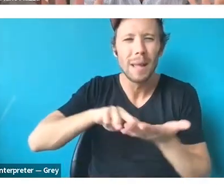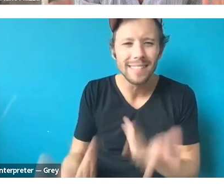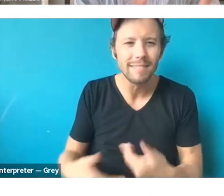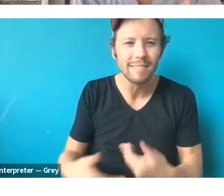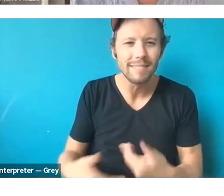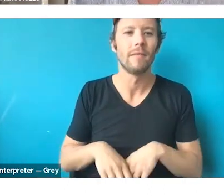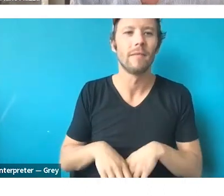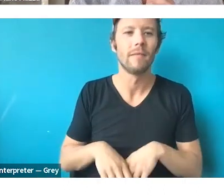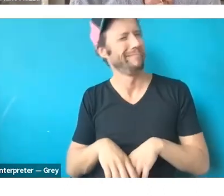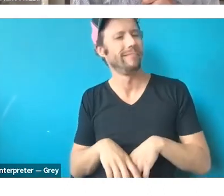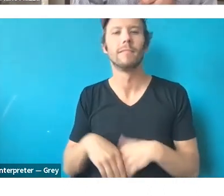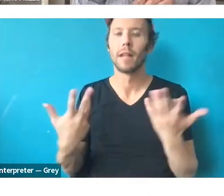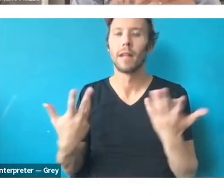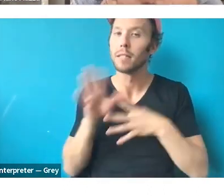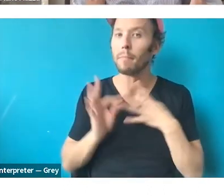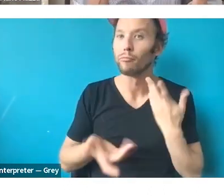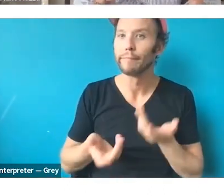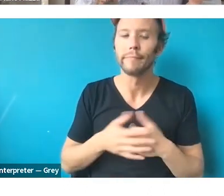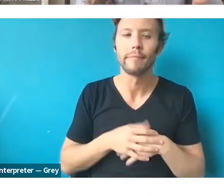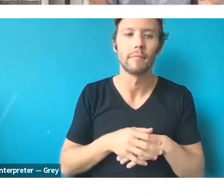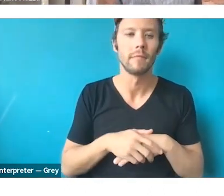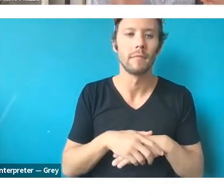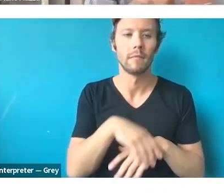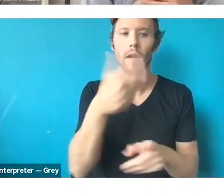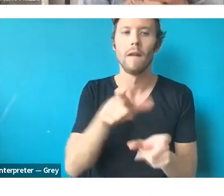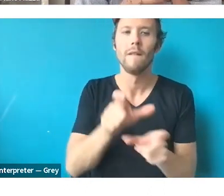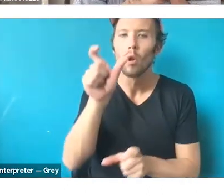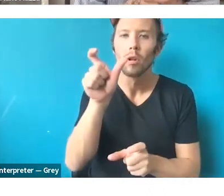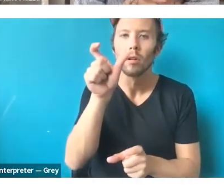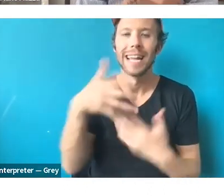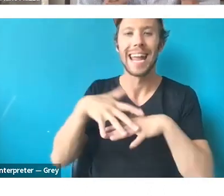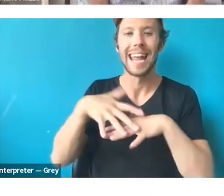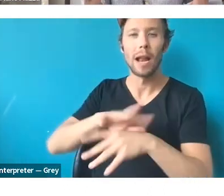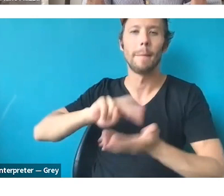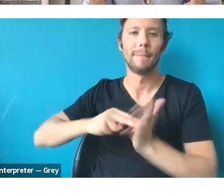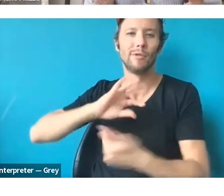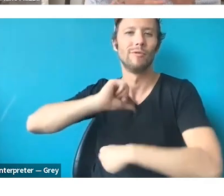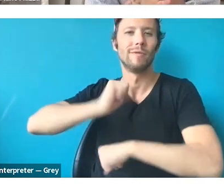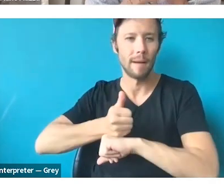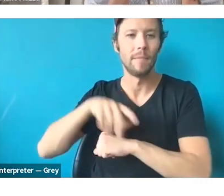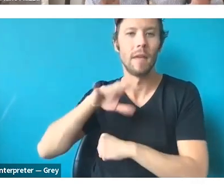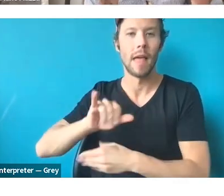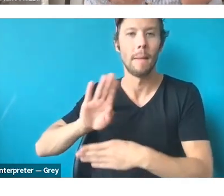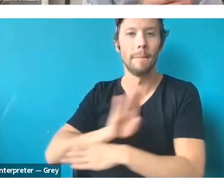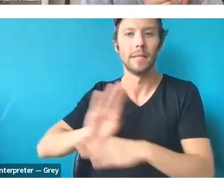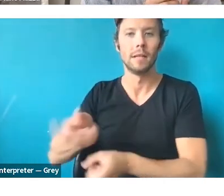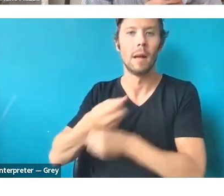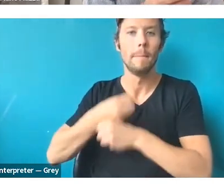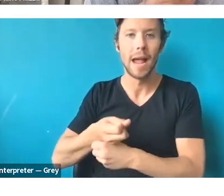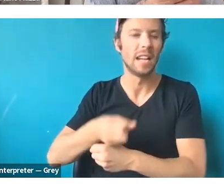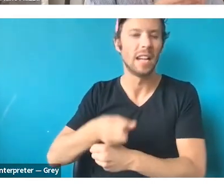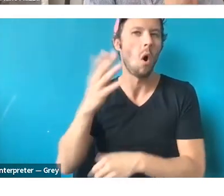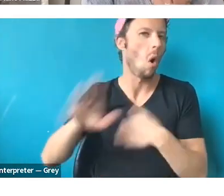an option, right? So a vertically integrated company is a company that produces and manufactures all of their own goods. They